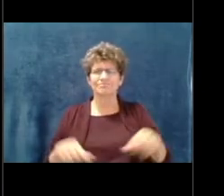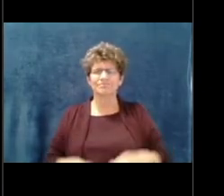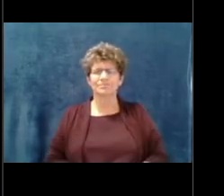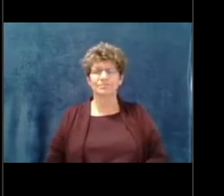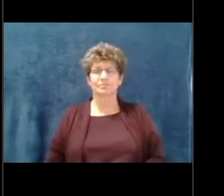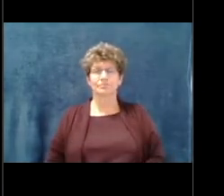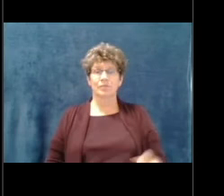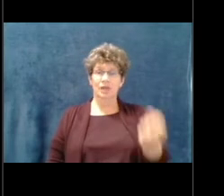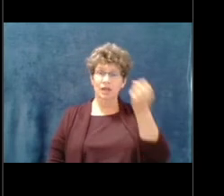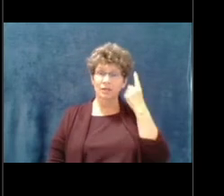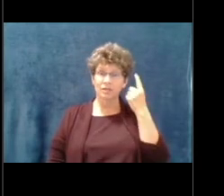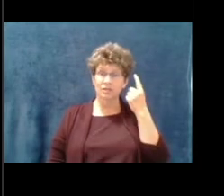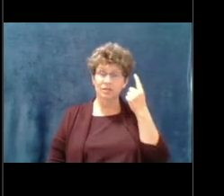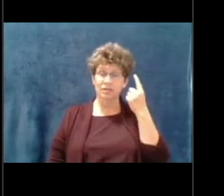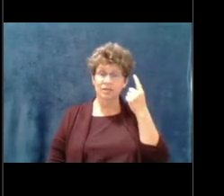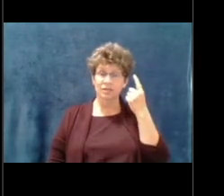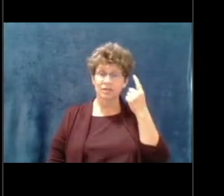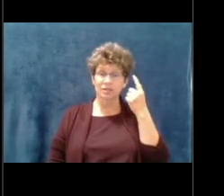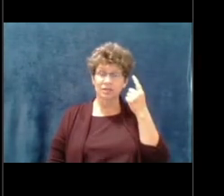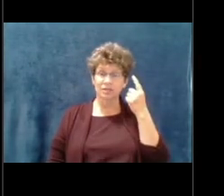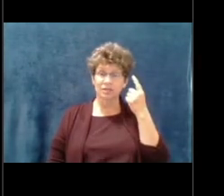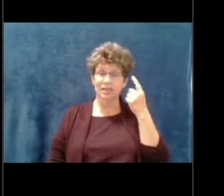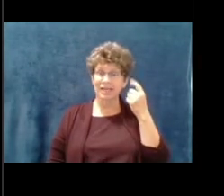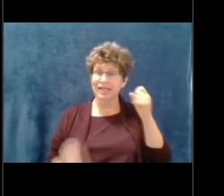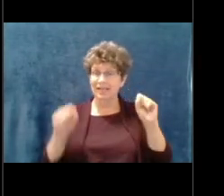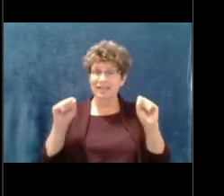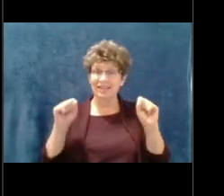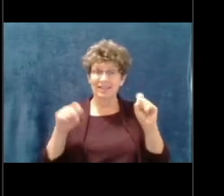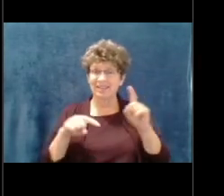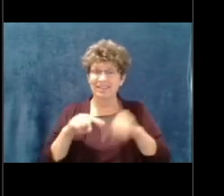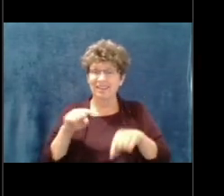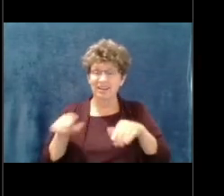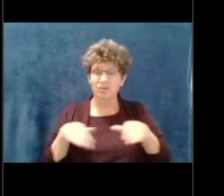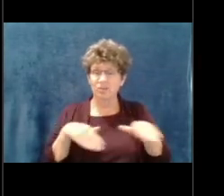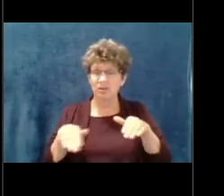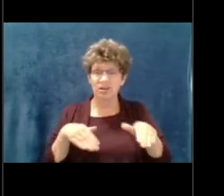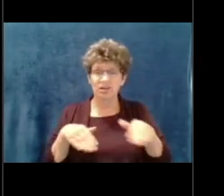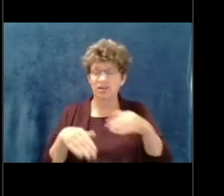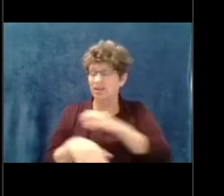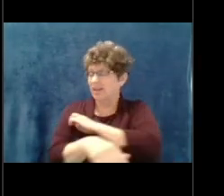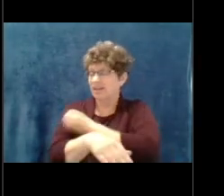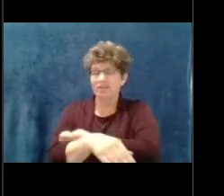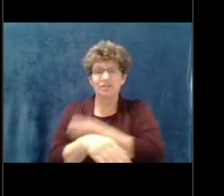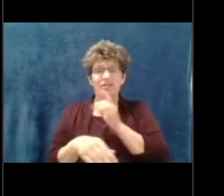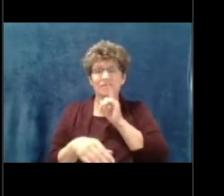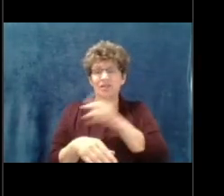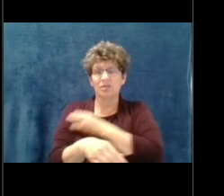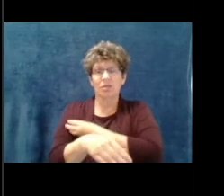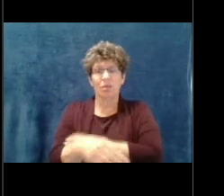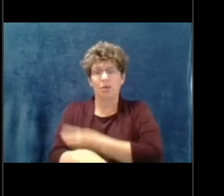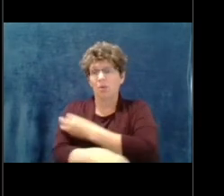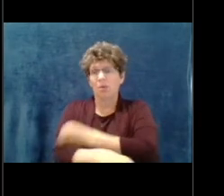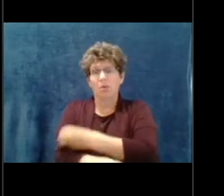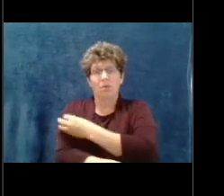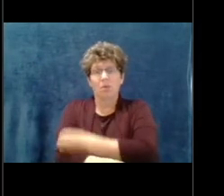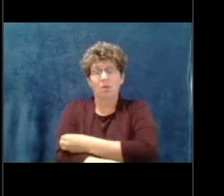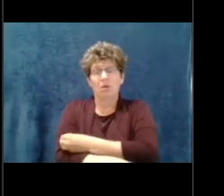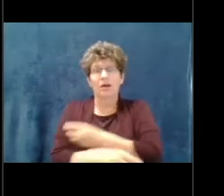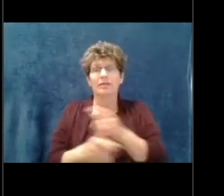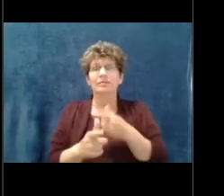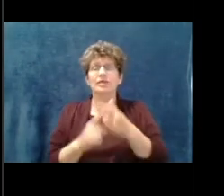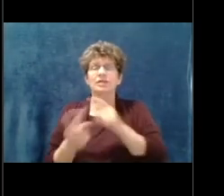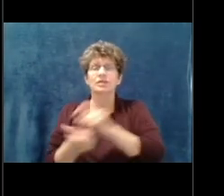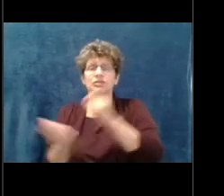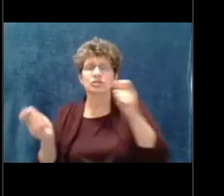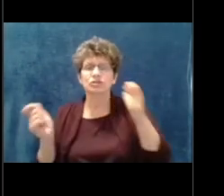physical energy leads to this new burst of creative energy that enabled him to reroute his passion for color from canvas